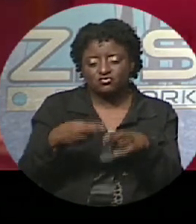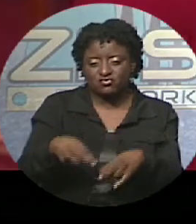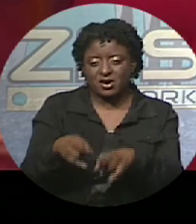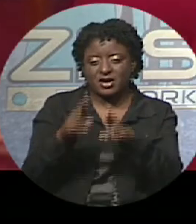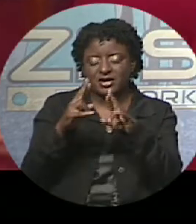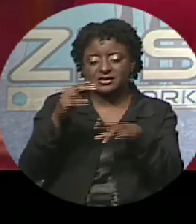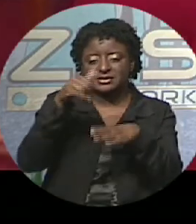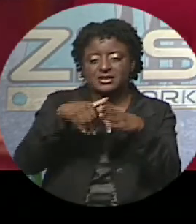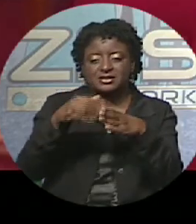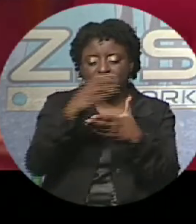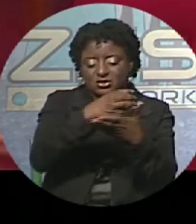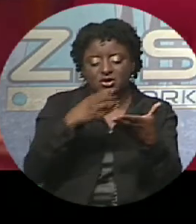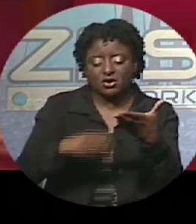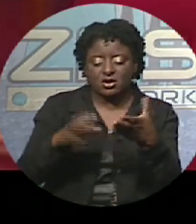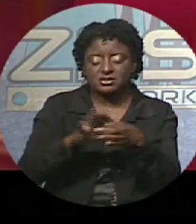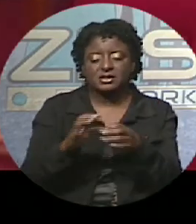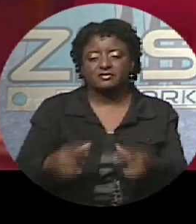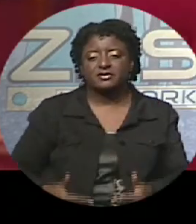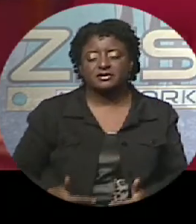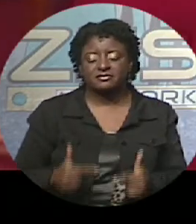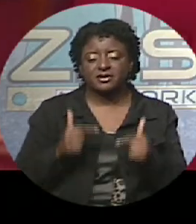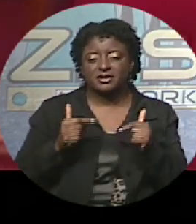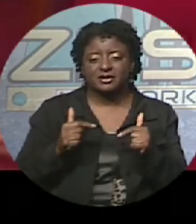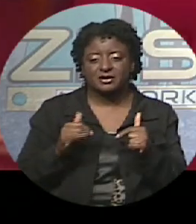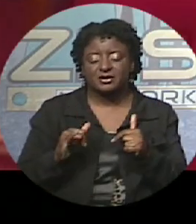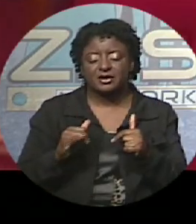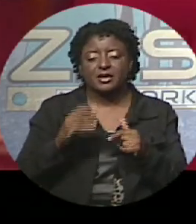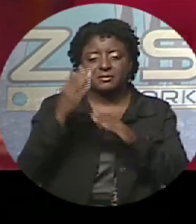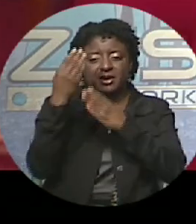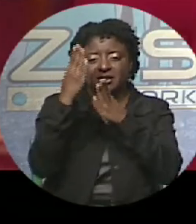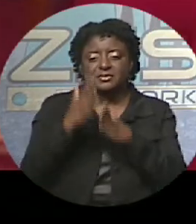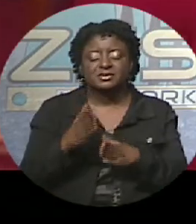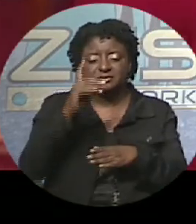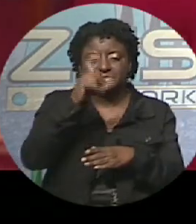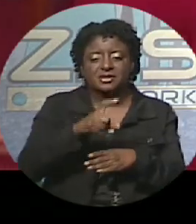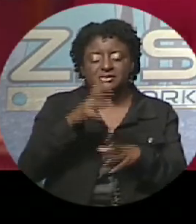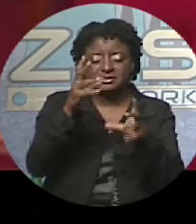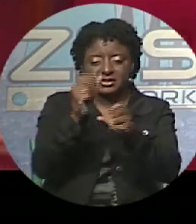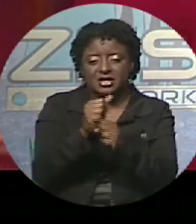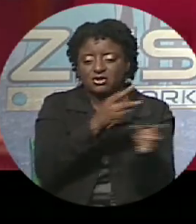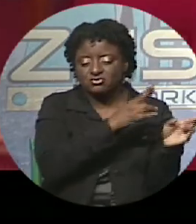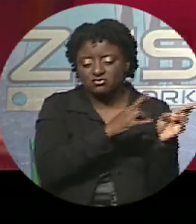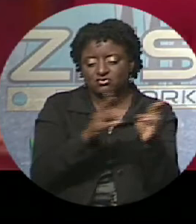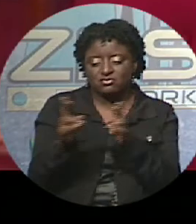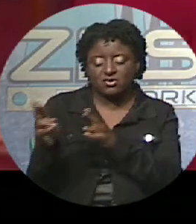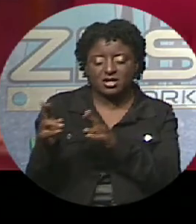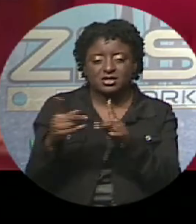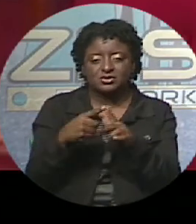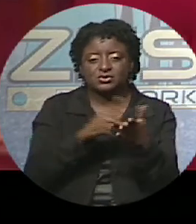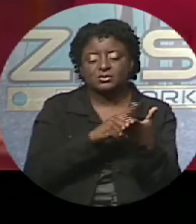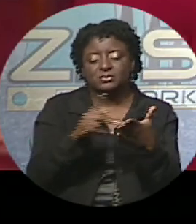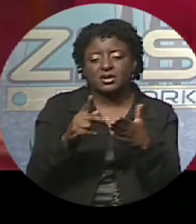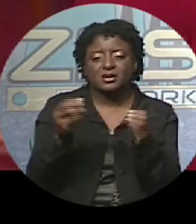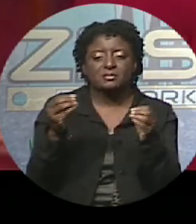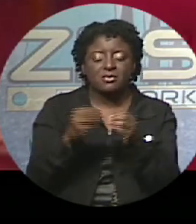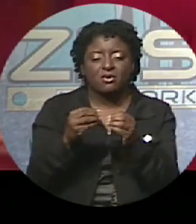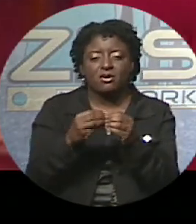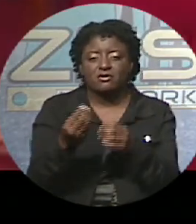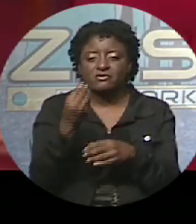Bahamians must get ready to pay more for food, clothing, and